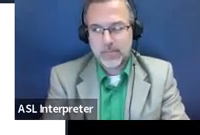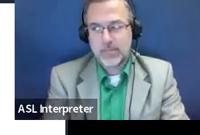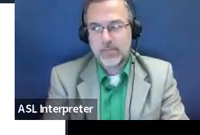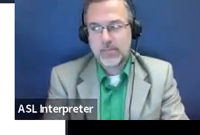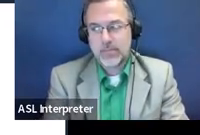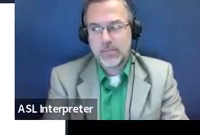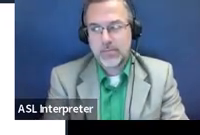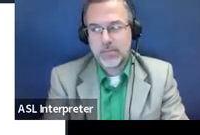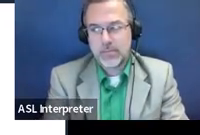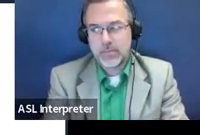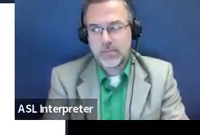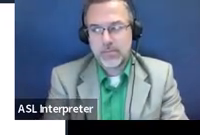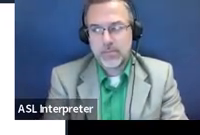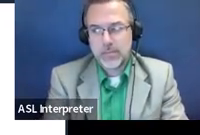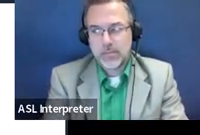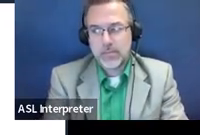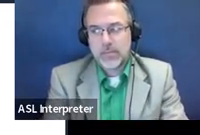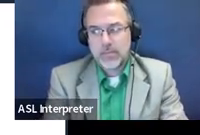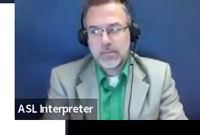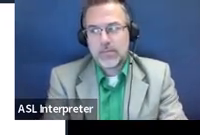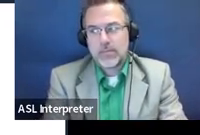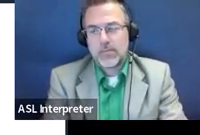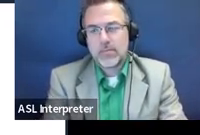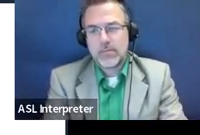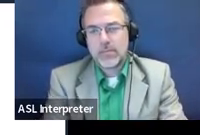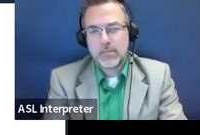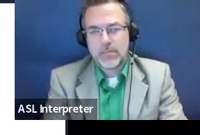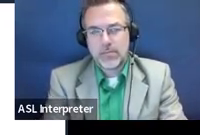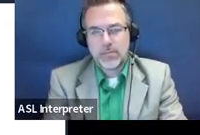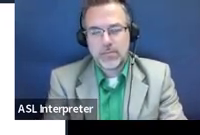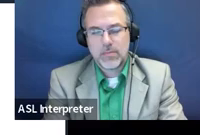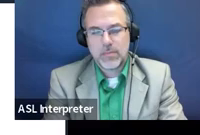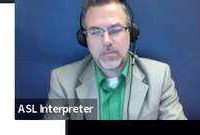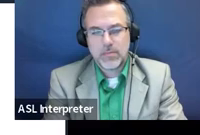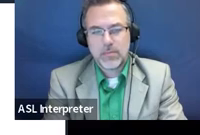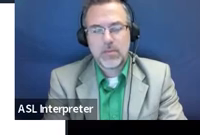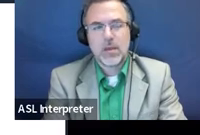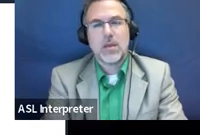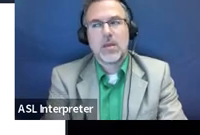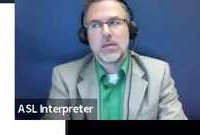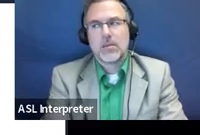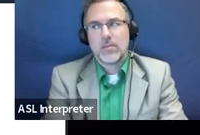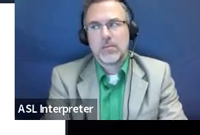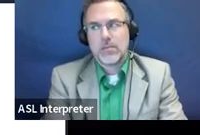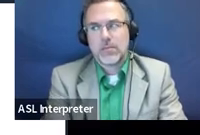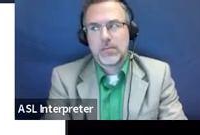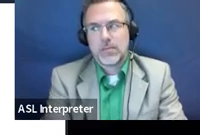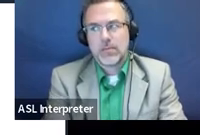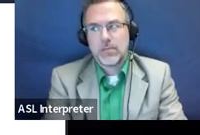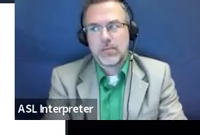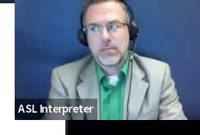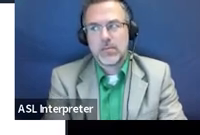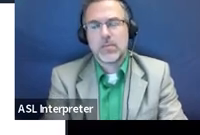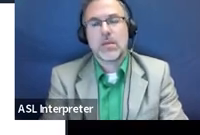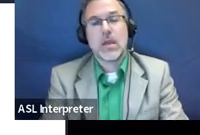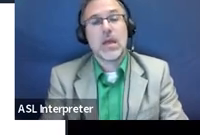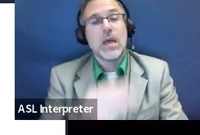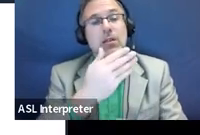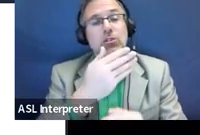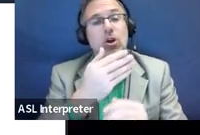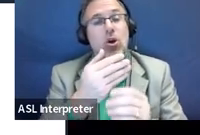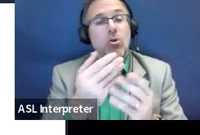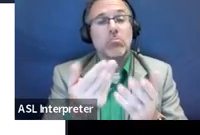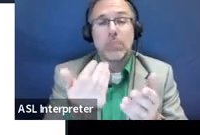And again, enclosures. If you're sending anything home along with that written notice, it's best to list those here